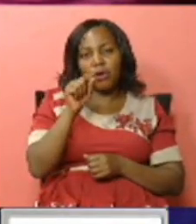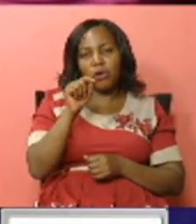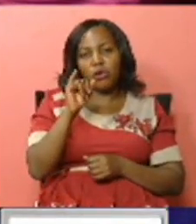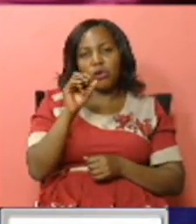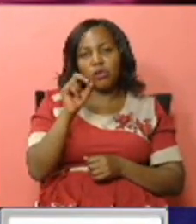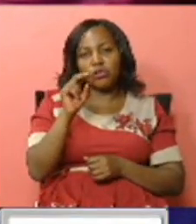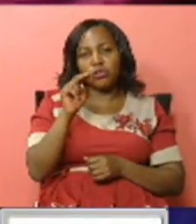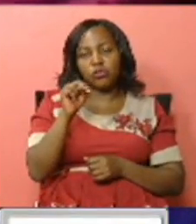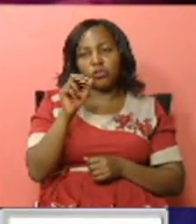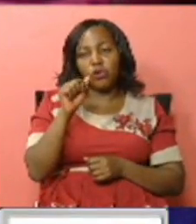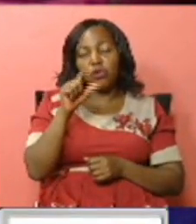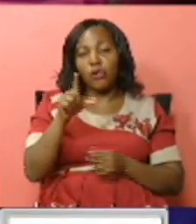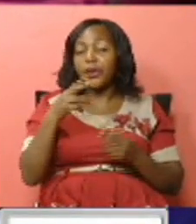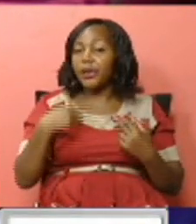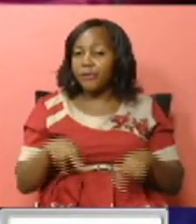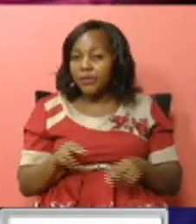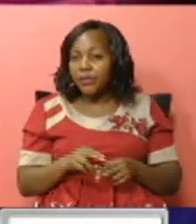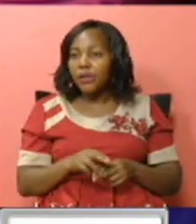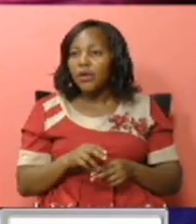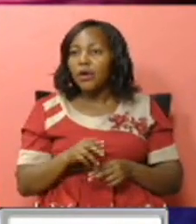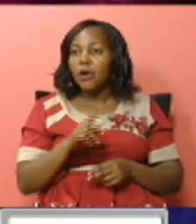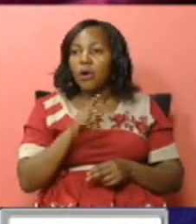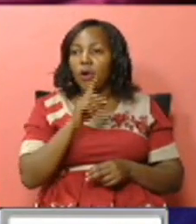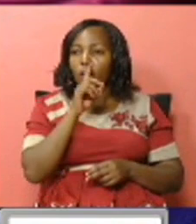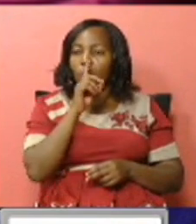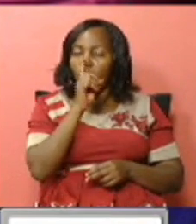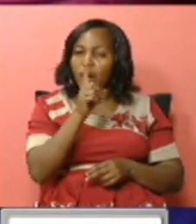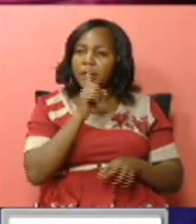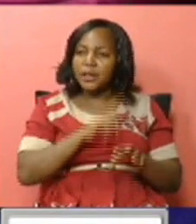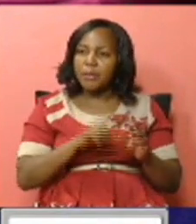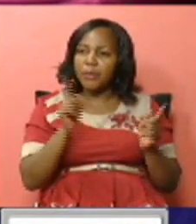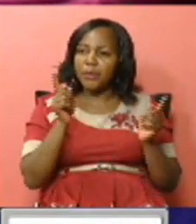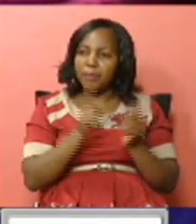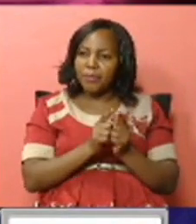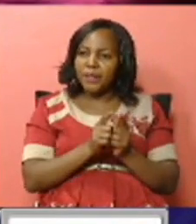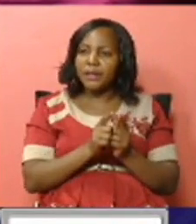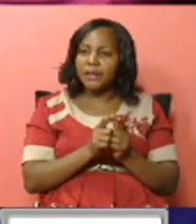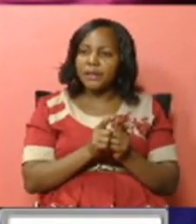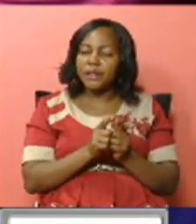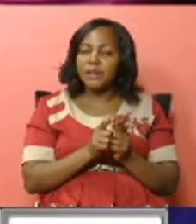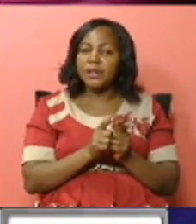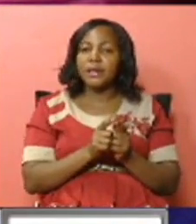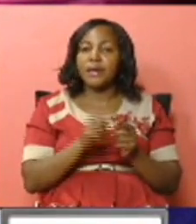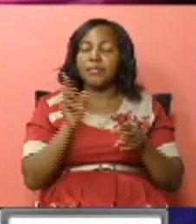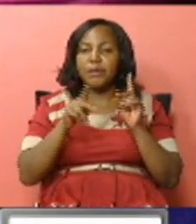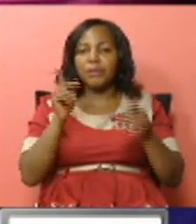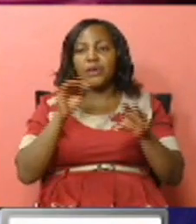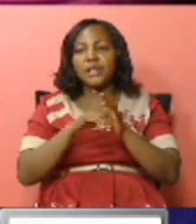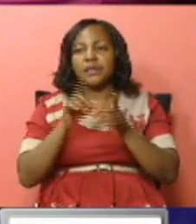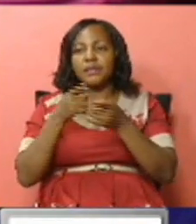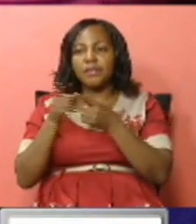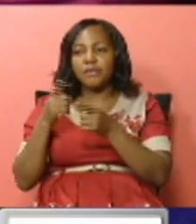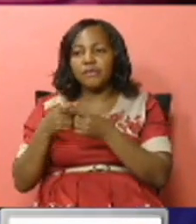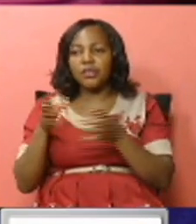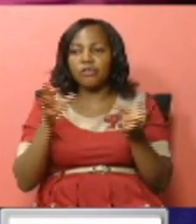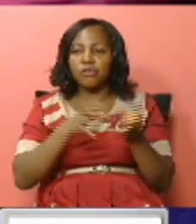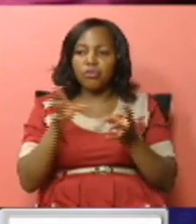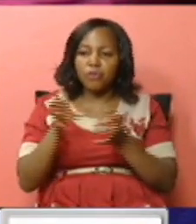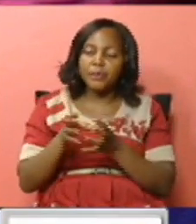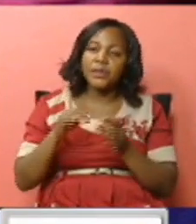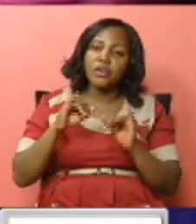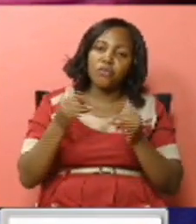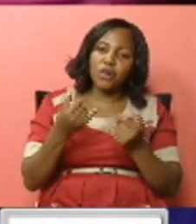that one of our victims that we've talked to over time in the different groups we participate and try